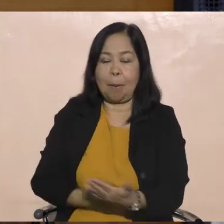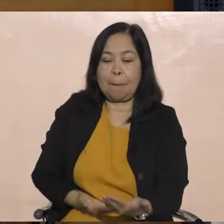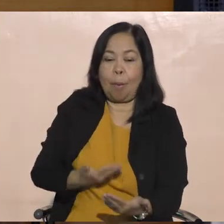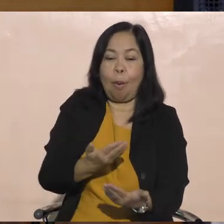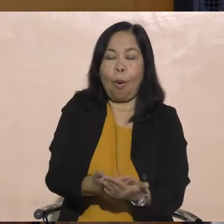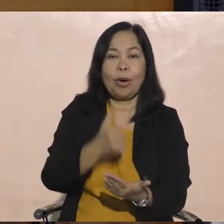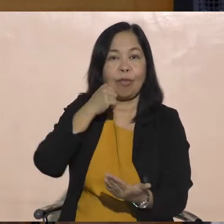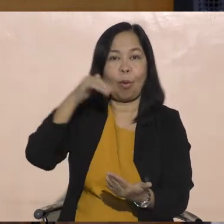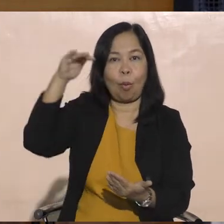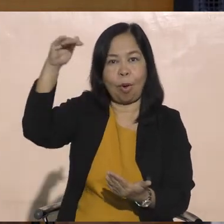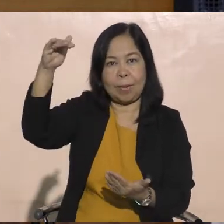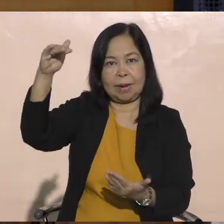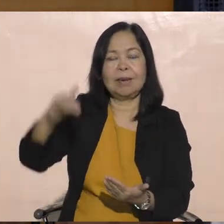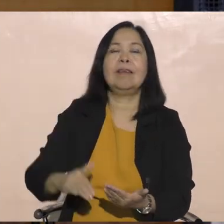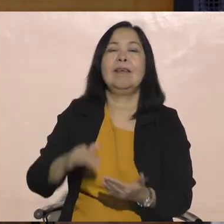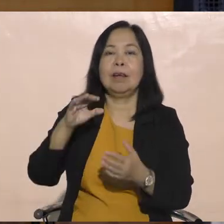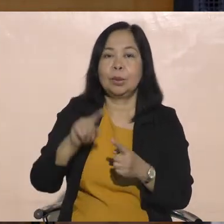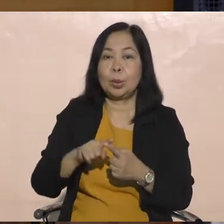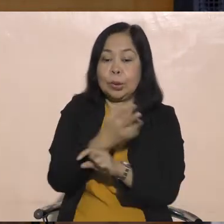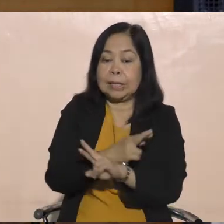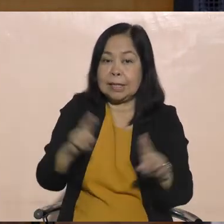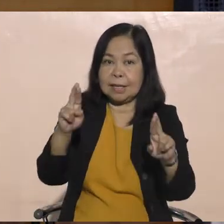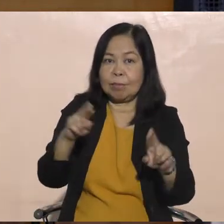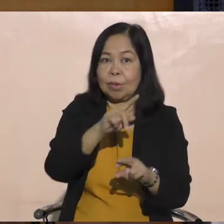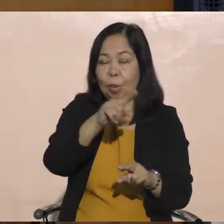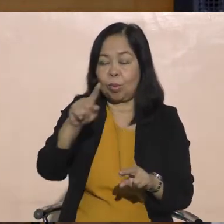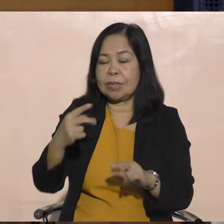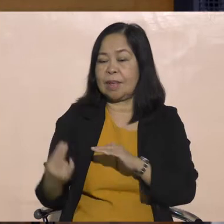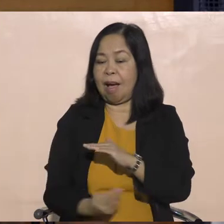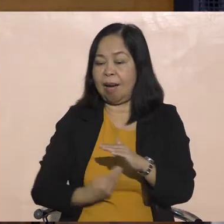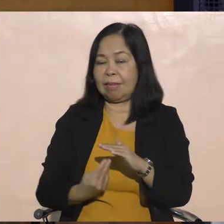to redeem those who are under the law." Hallelujah. You know what?